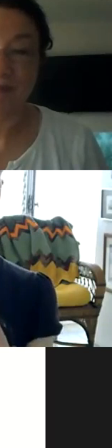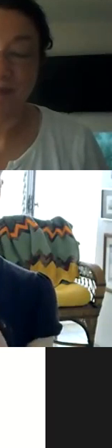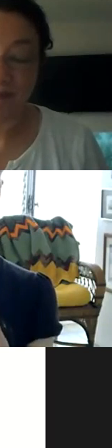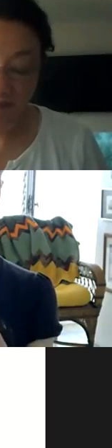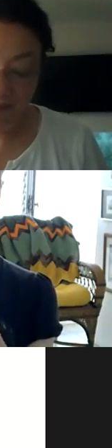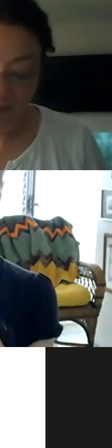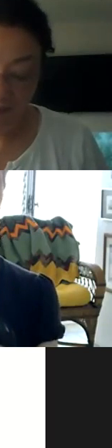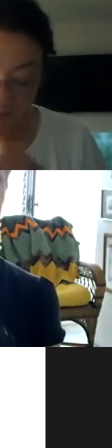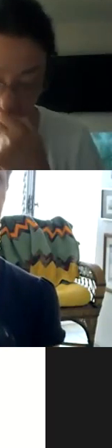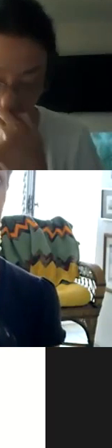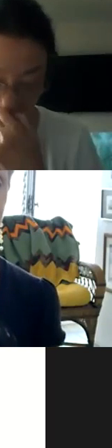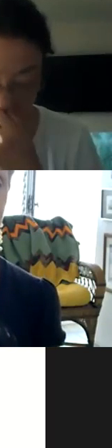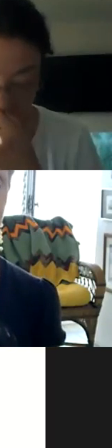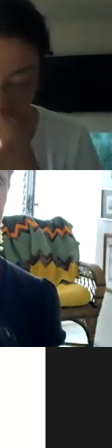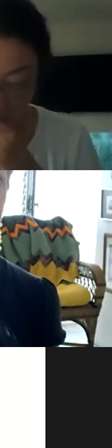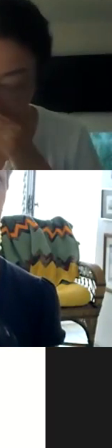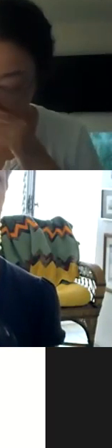give my thanks to the interpreter as well.